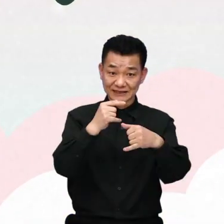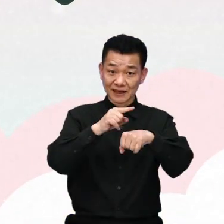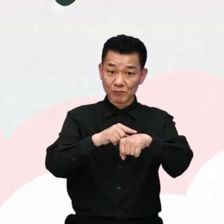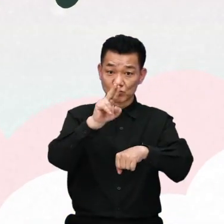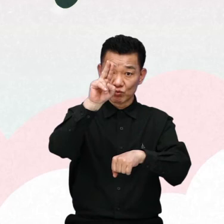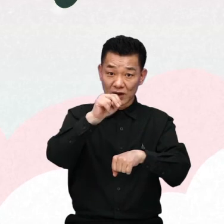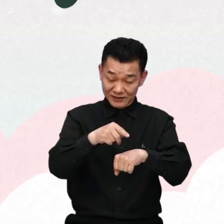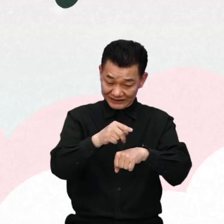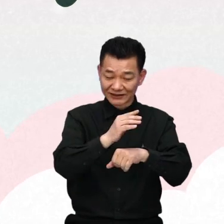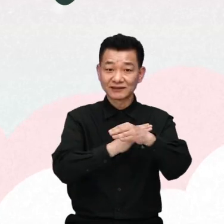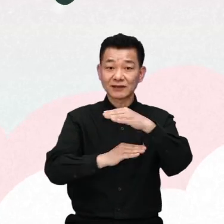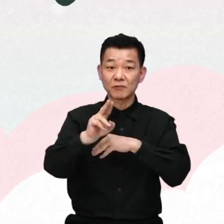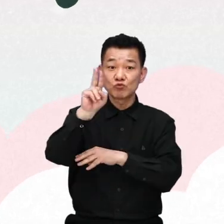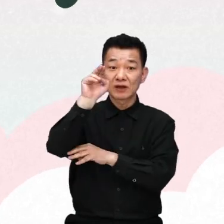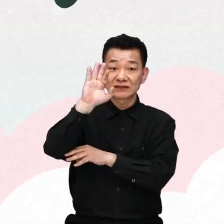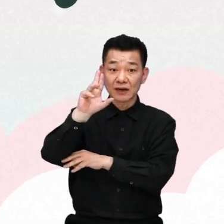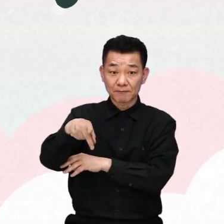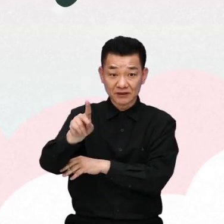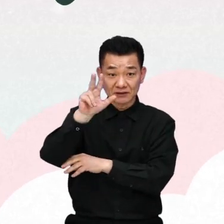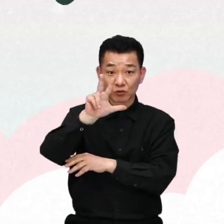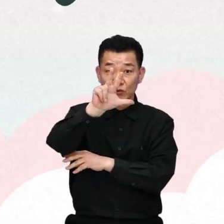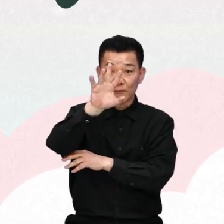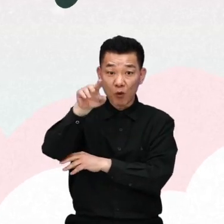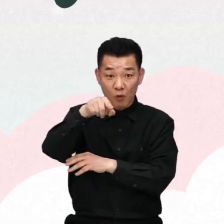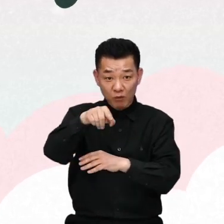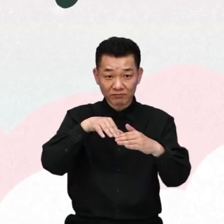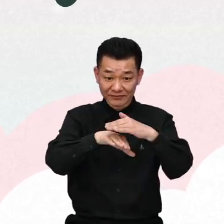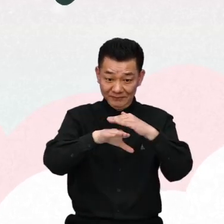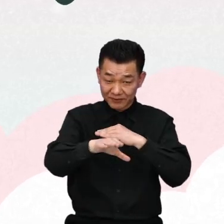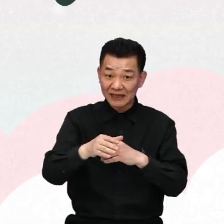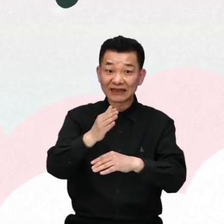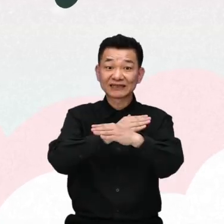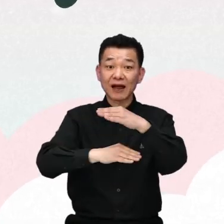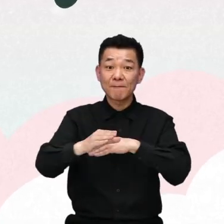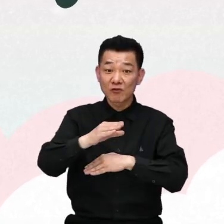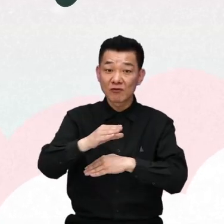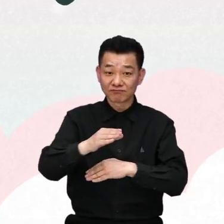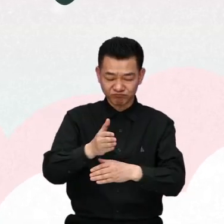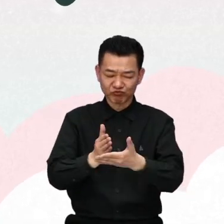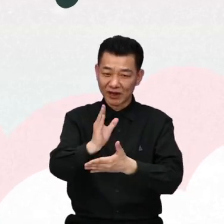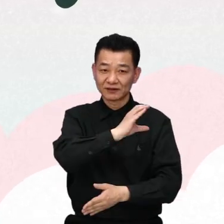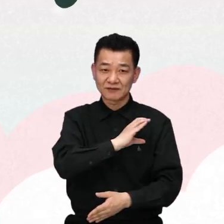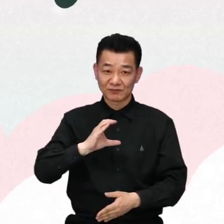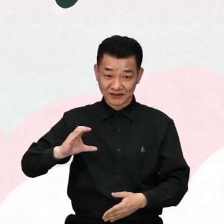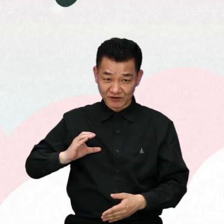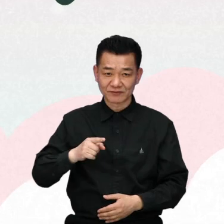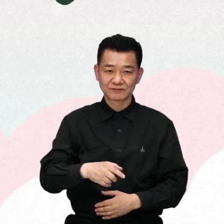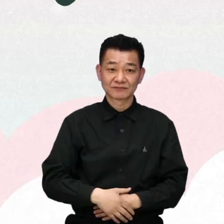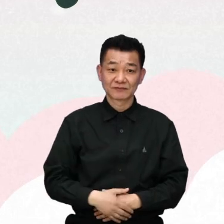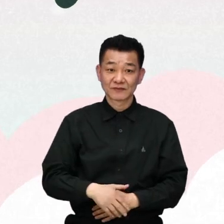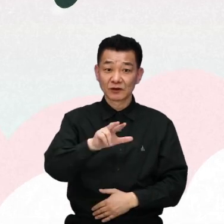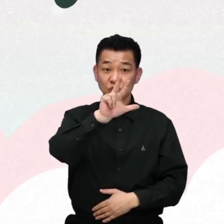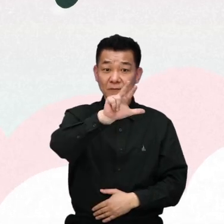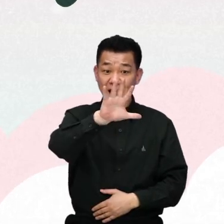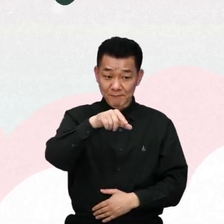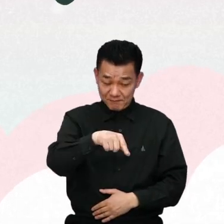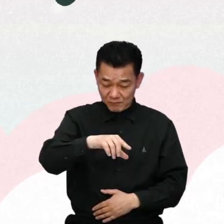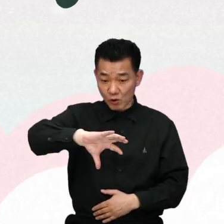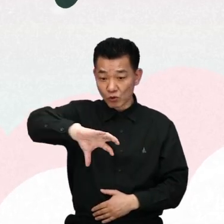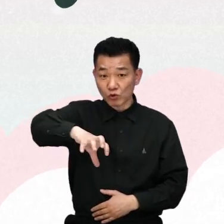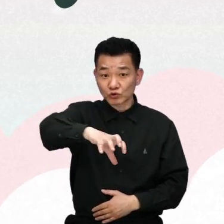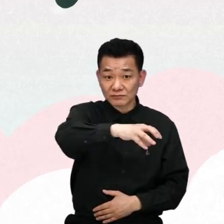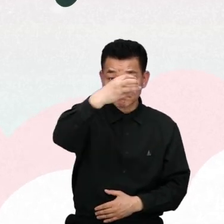In this lecture, we will learn about Article 34, Committee on the Rights of Persons with Disabilities. Article